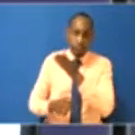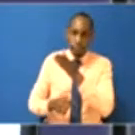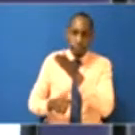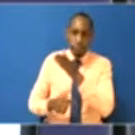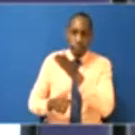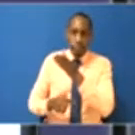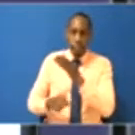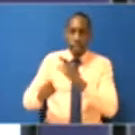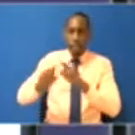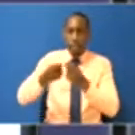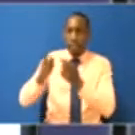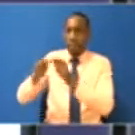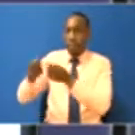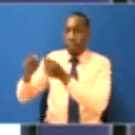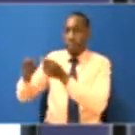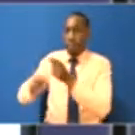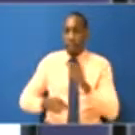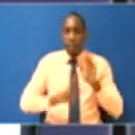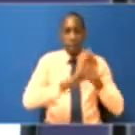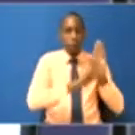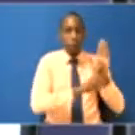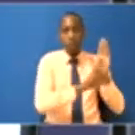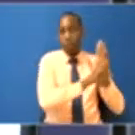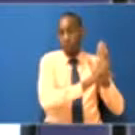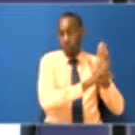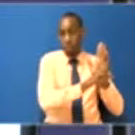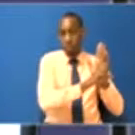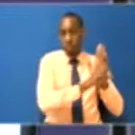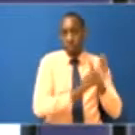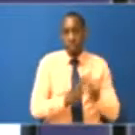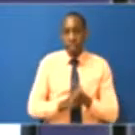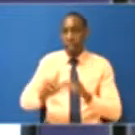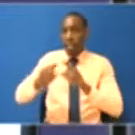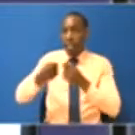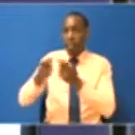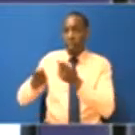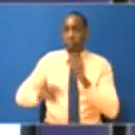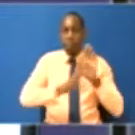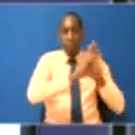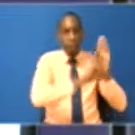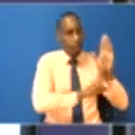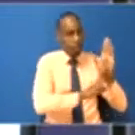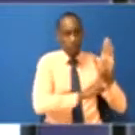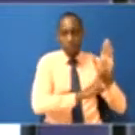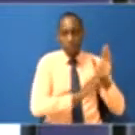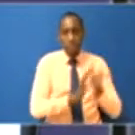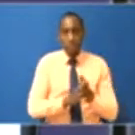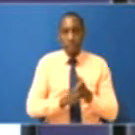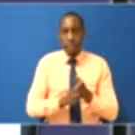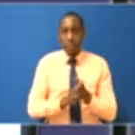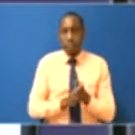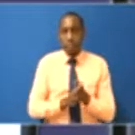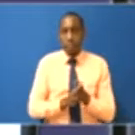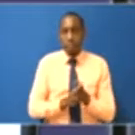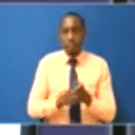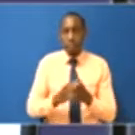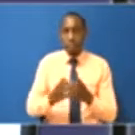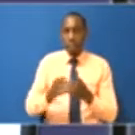you know violation of rule of law you know breaking rules you know you talk about